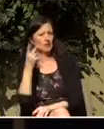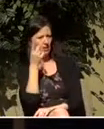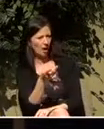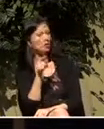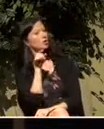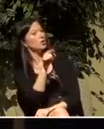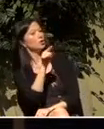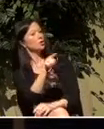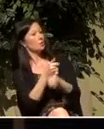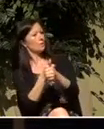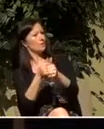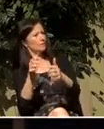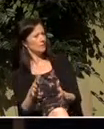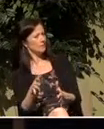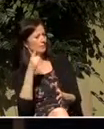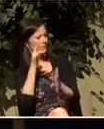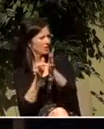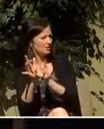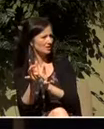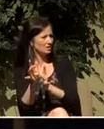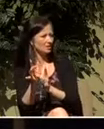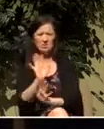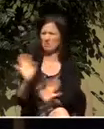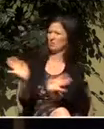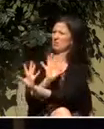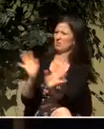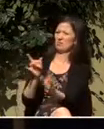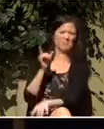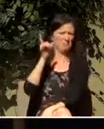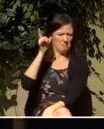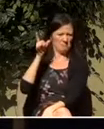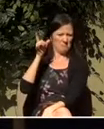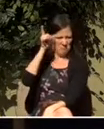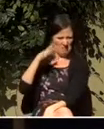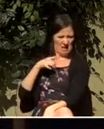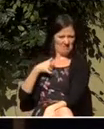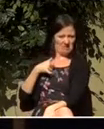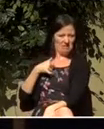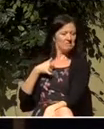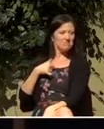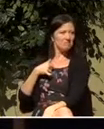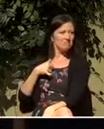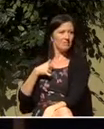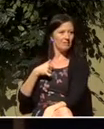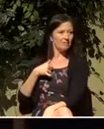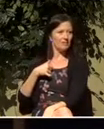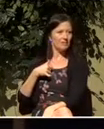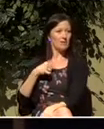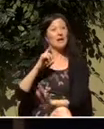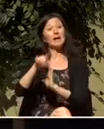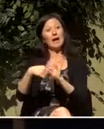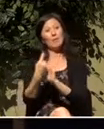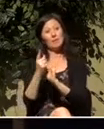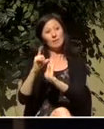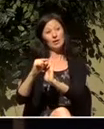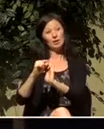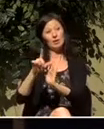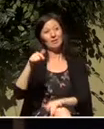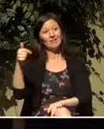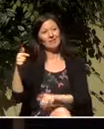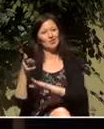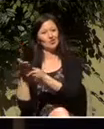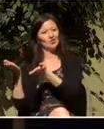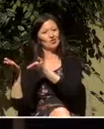are also one of them." "Man, I am not," replied Peter. About another hour later, another